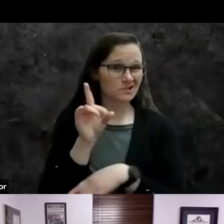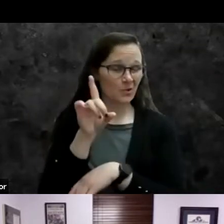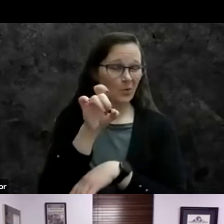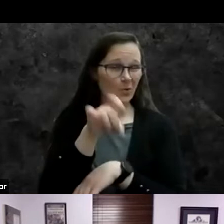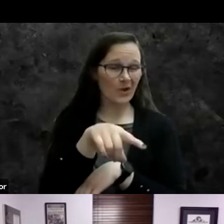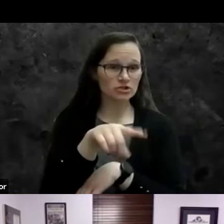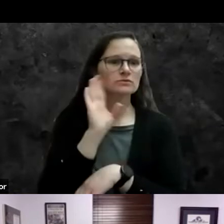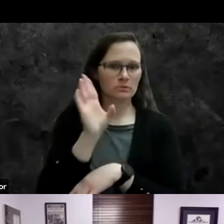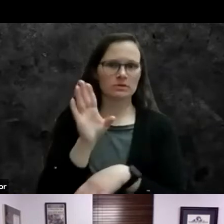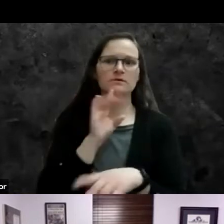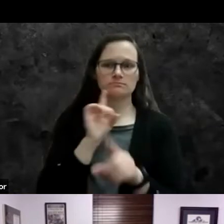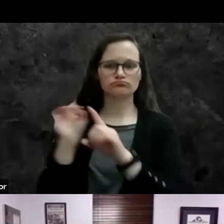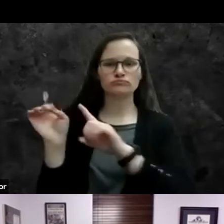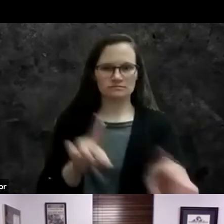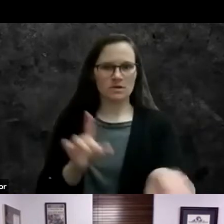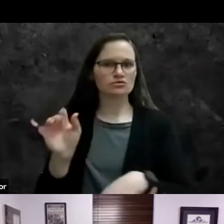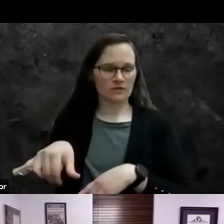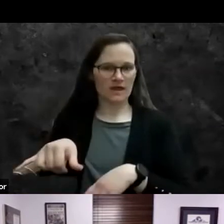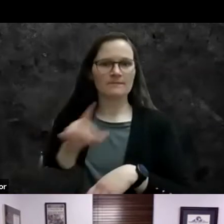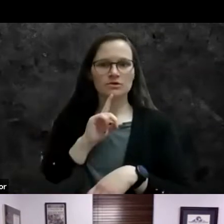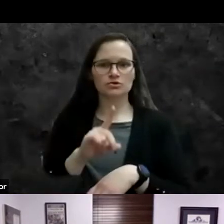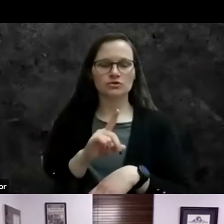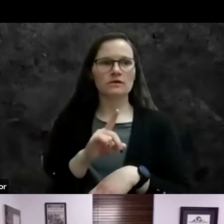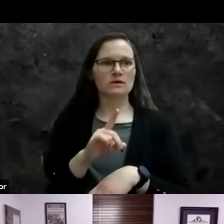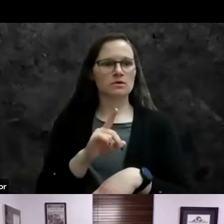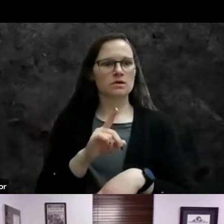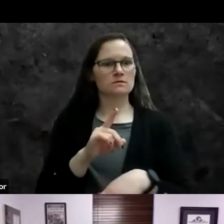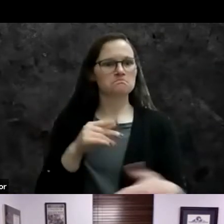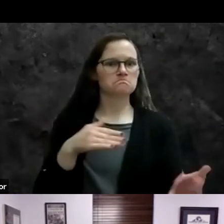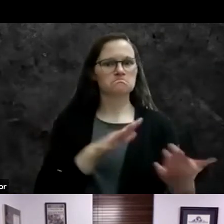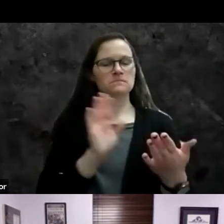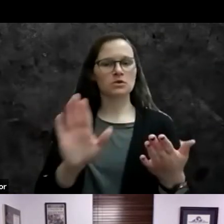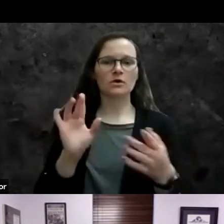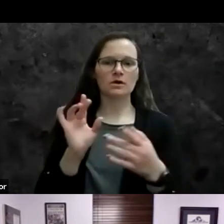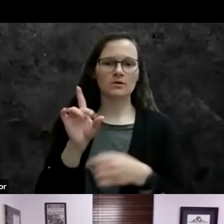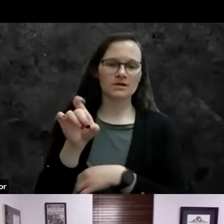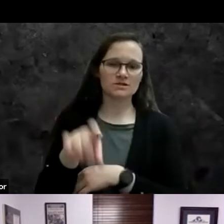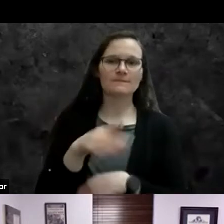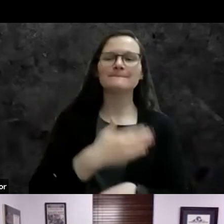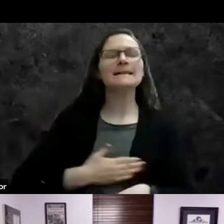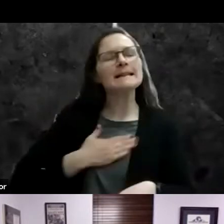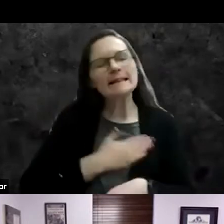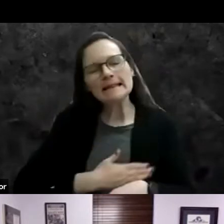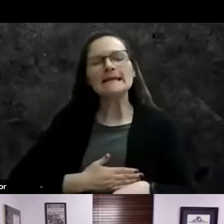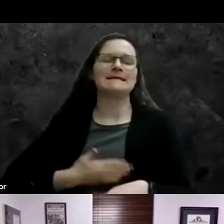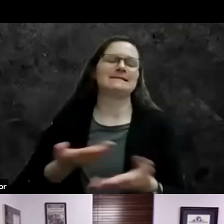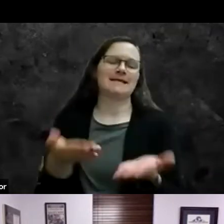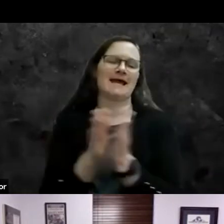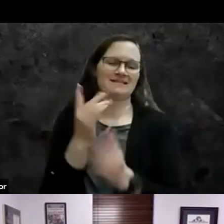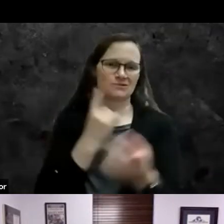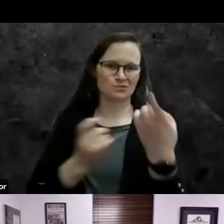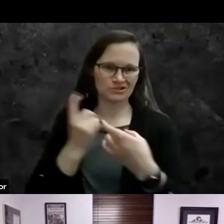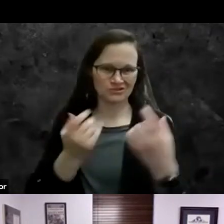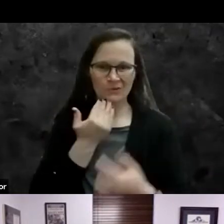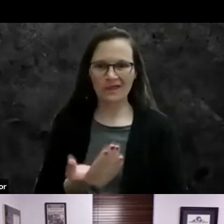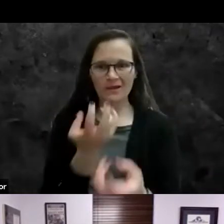bit later, so that we make sure that we answer and address your questions. And keep them coming. That's what we're here for. So I want to thank the